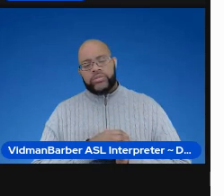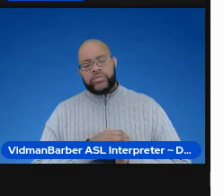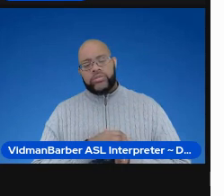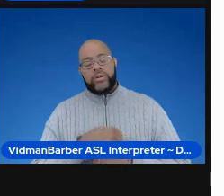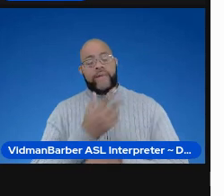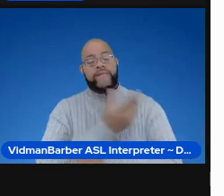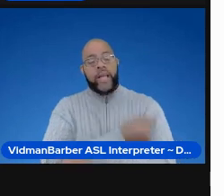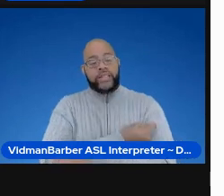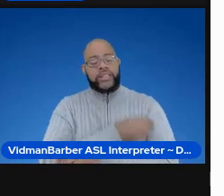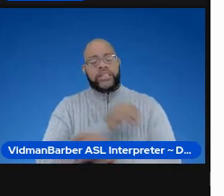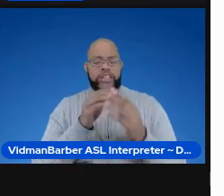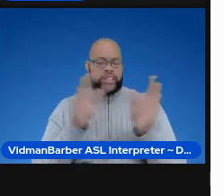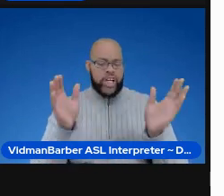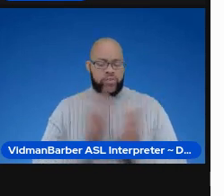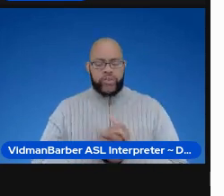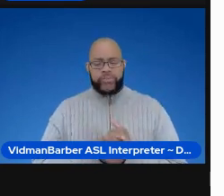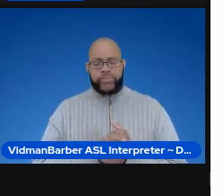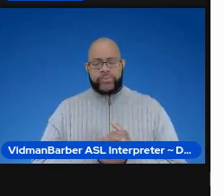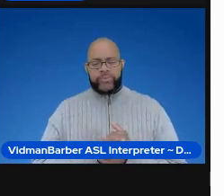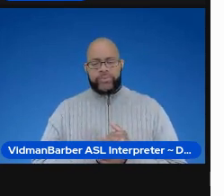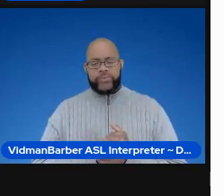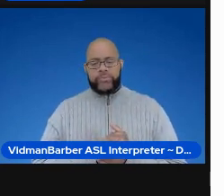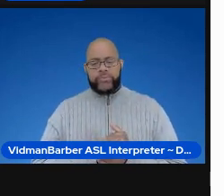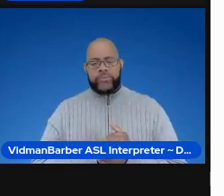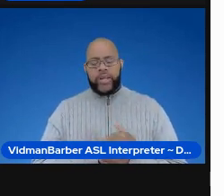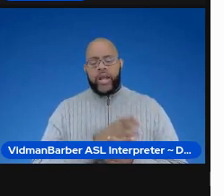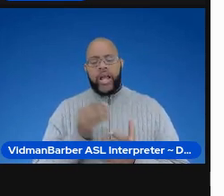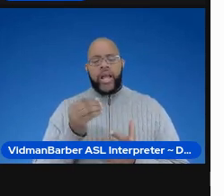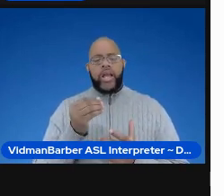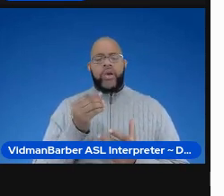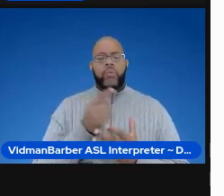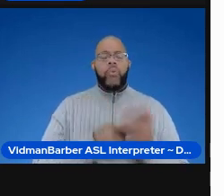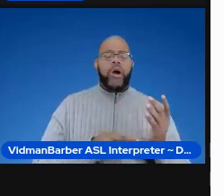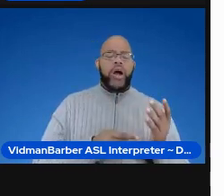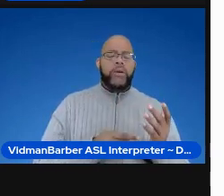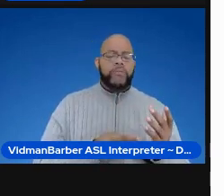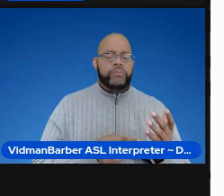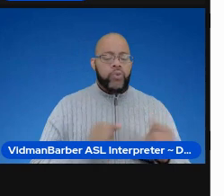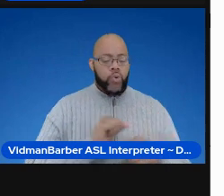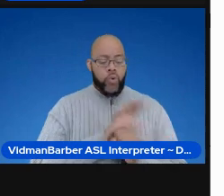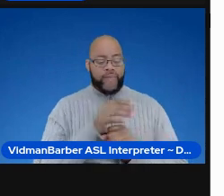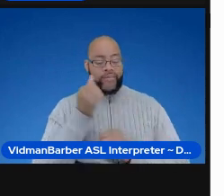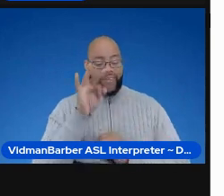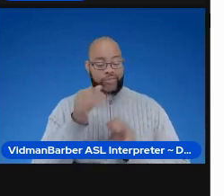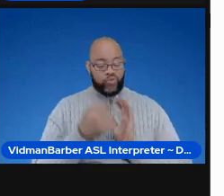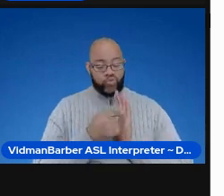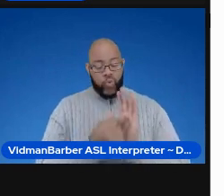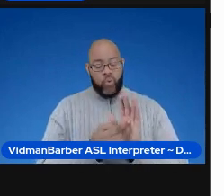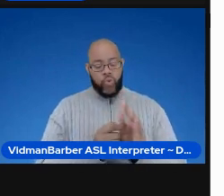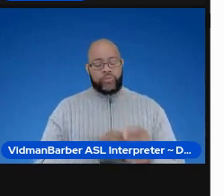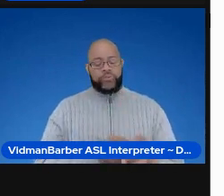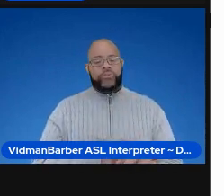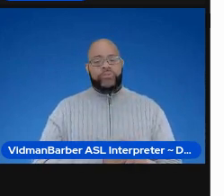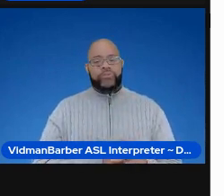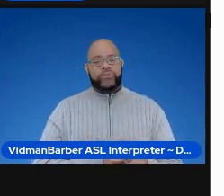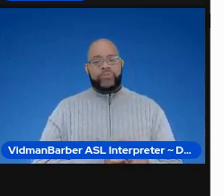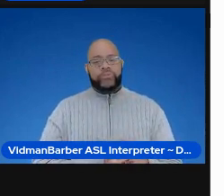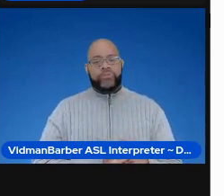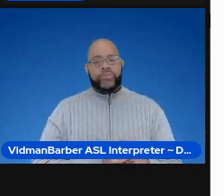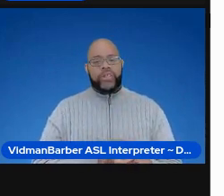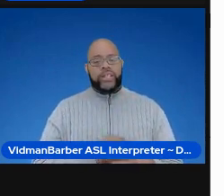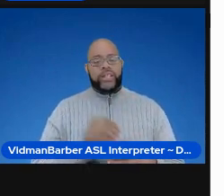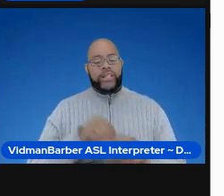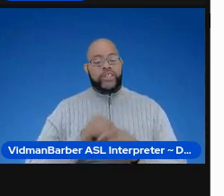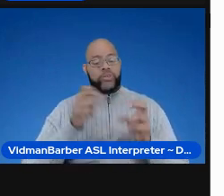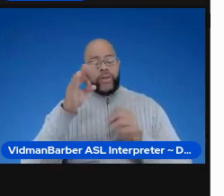vaccines in general, and what COVID-19 has shown in terms of vaccine